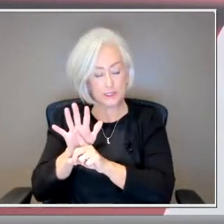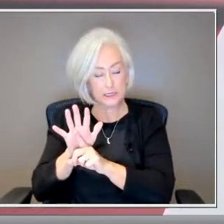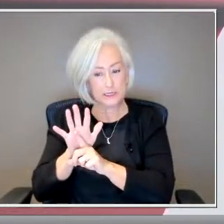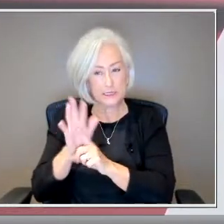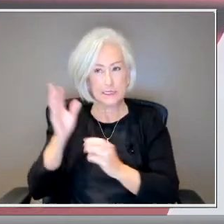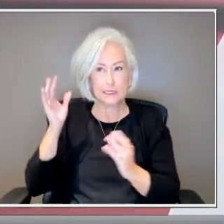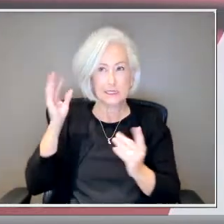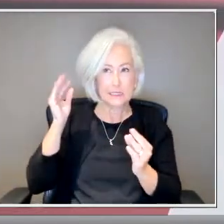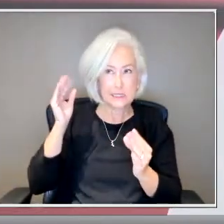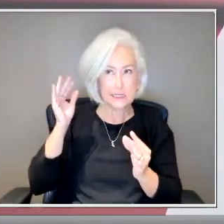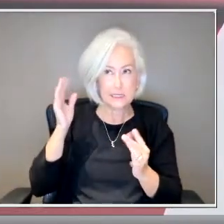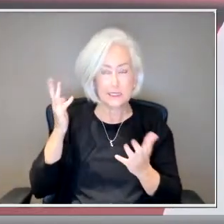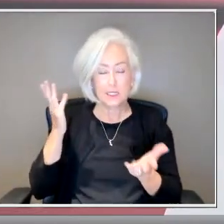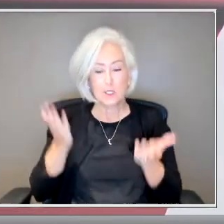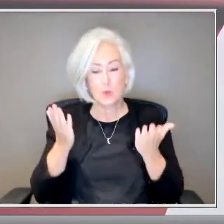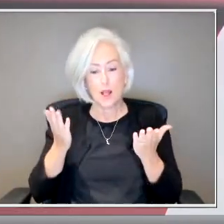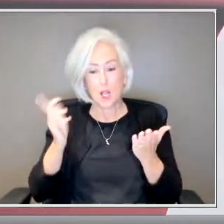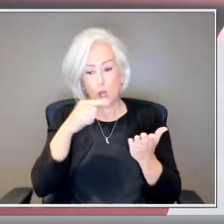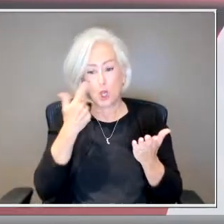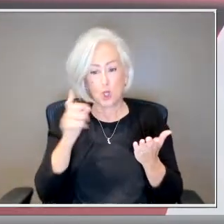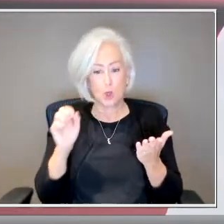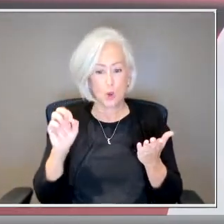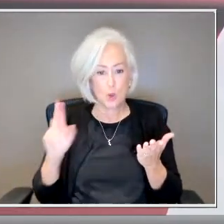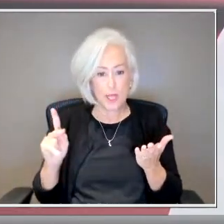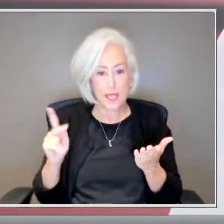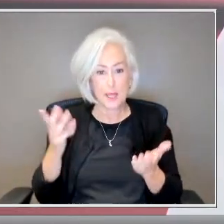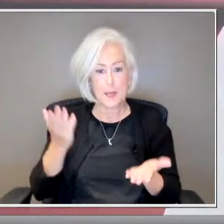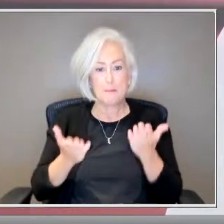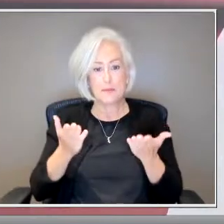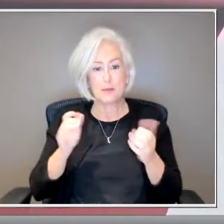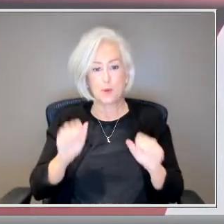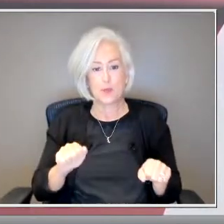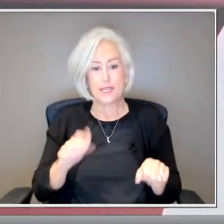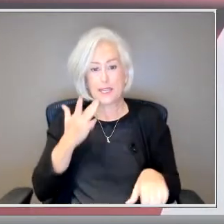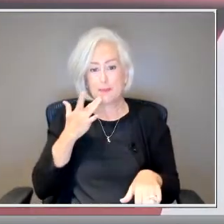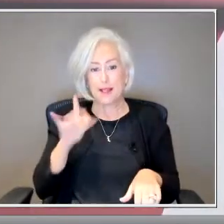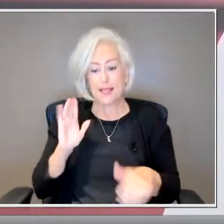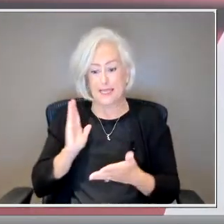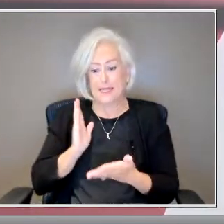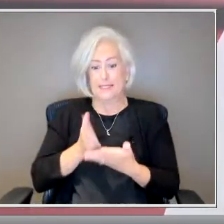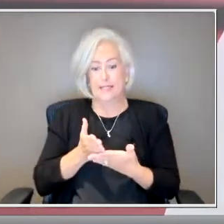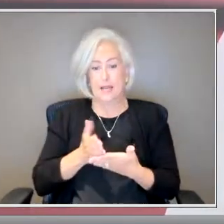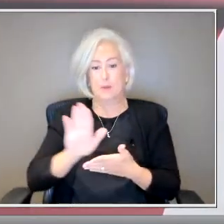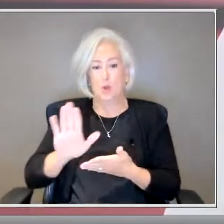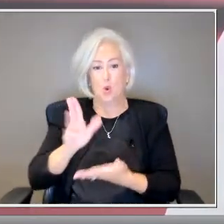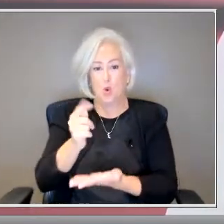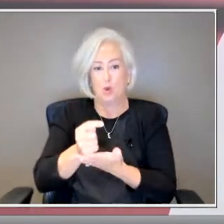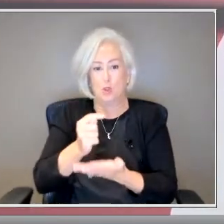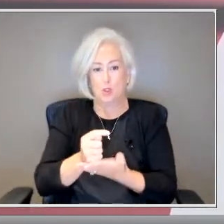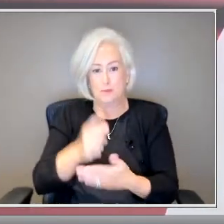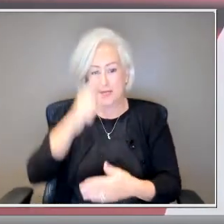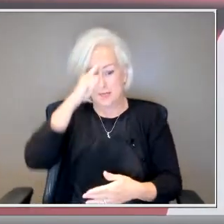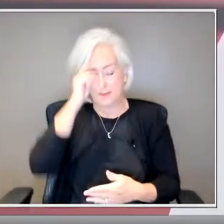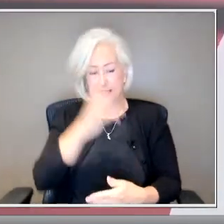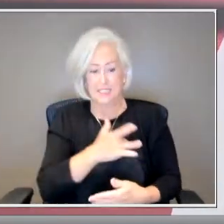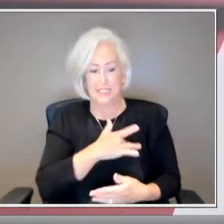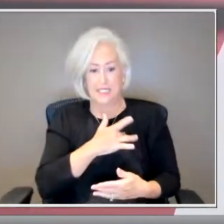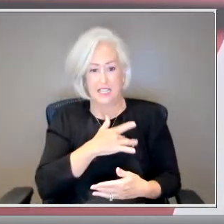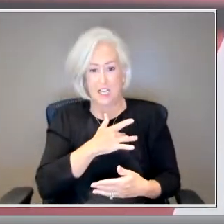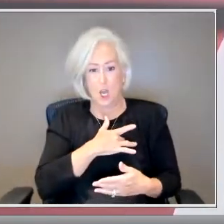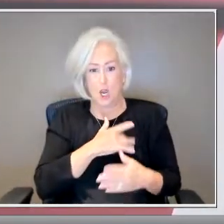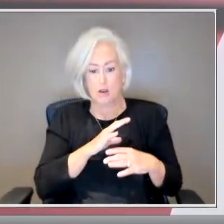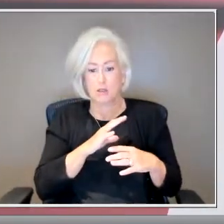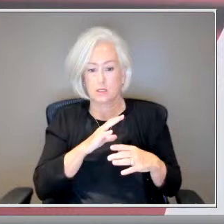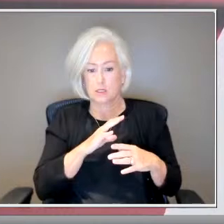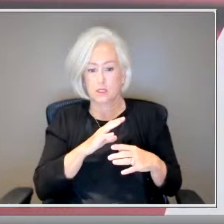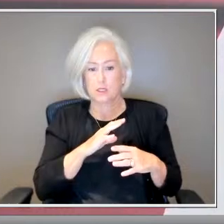well, it looks okay. Maybe we can just be lucky and stop here, because the heart went down to a level you can't push the Herceptin